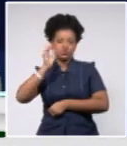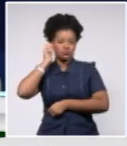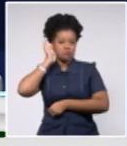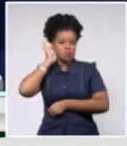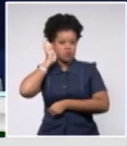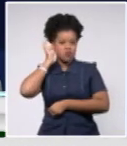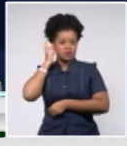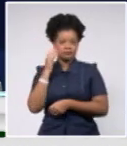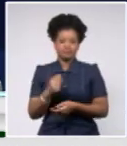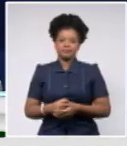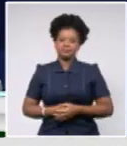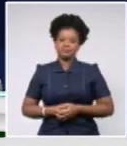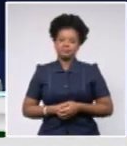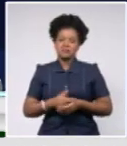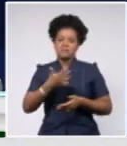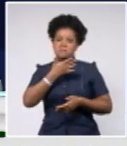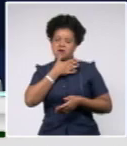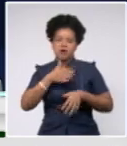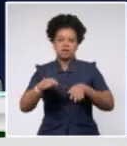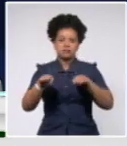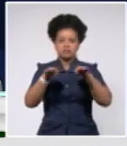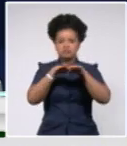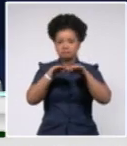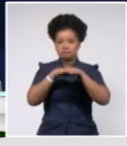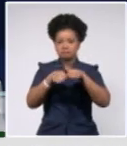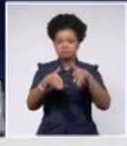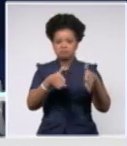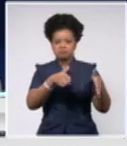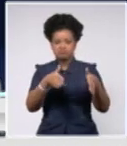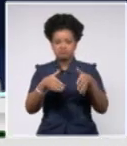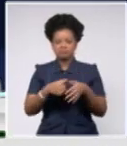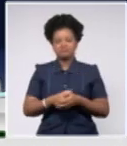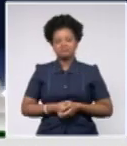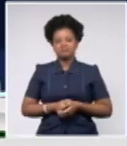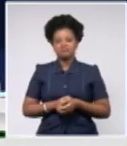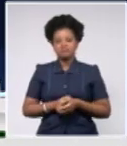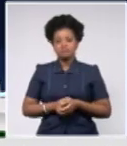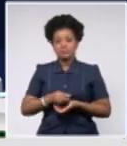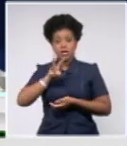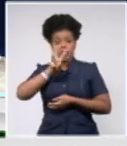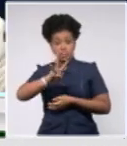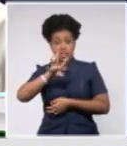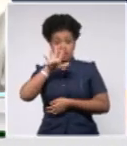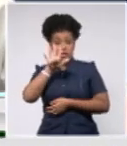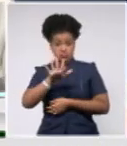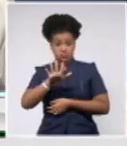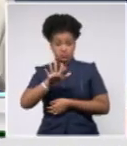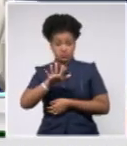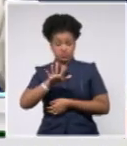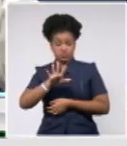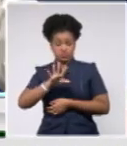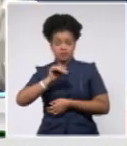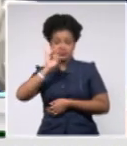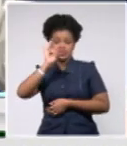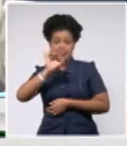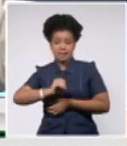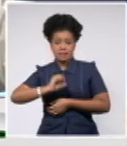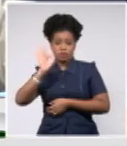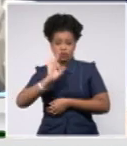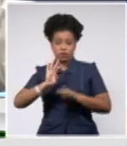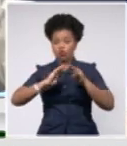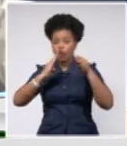of 550 children or pediatric cases to have tested positive for the virus in